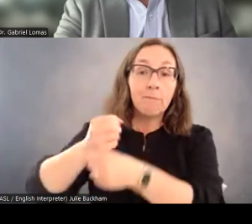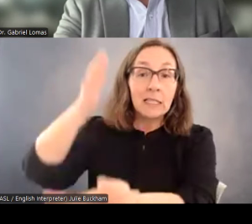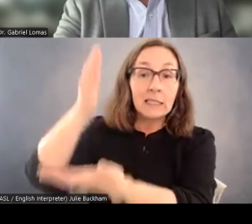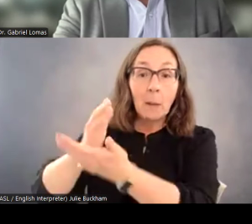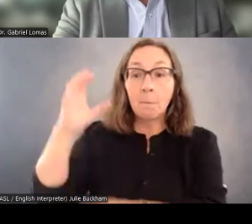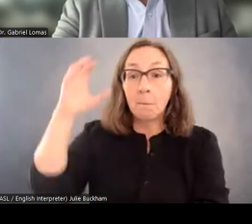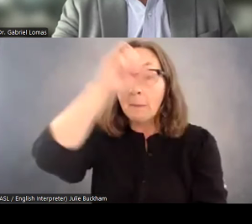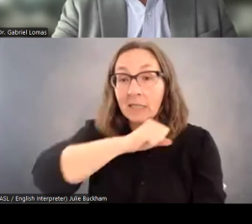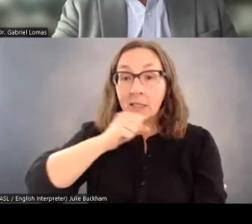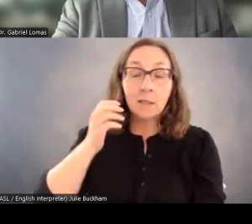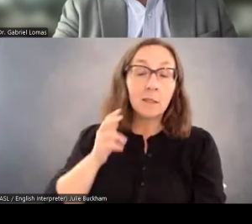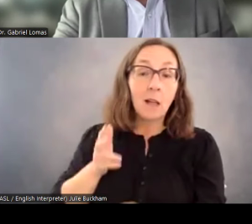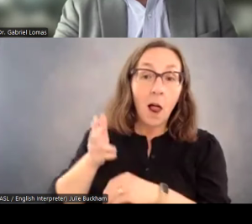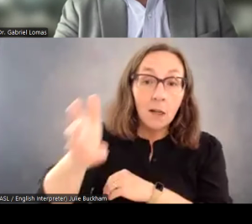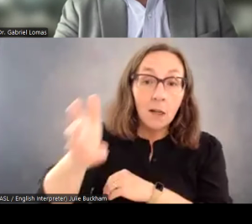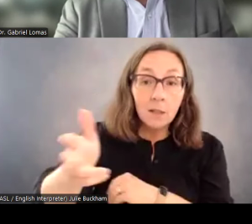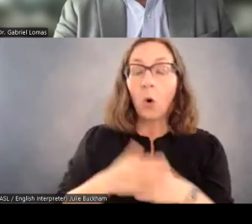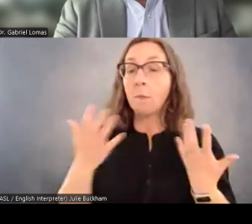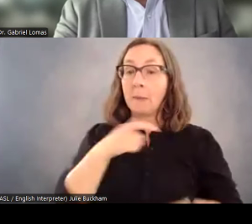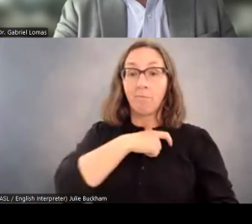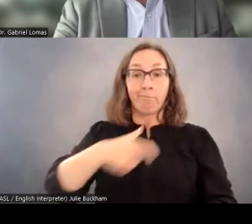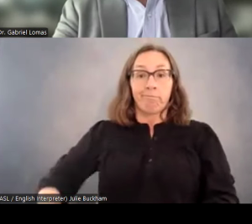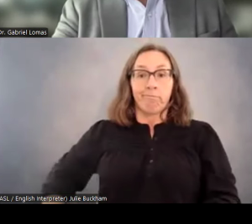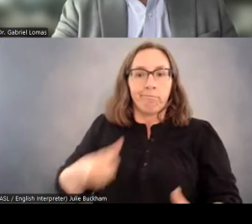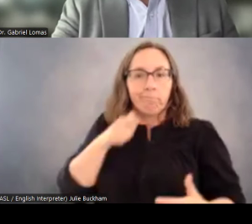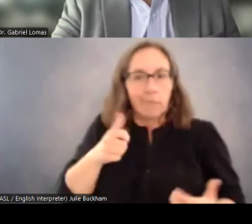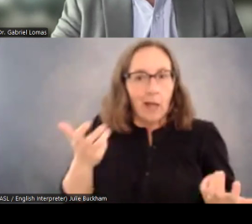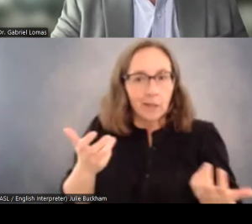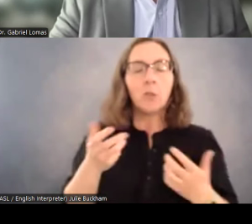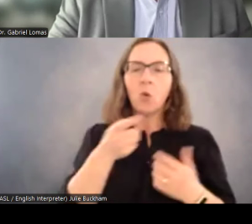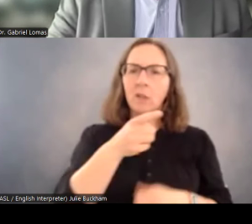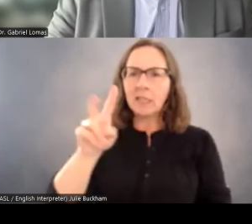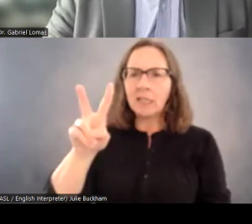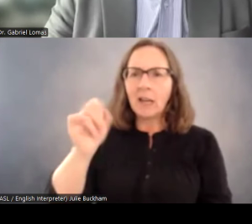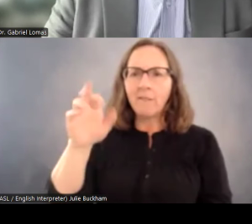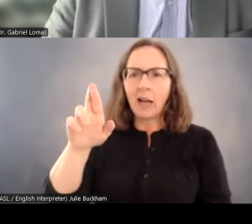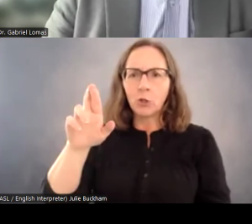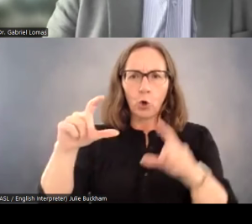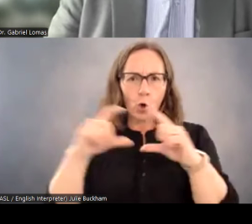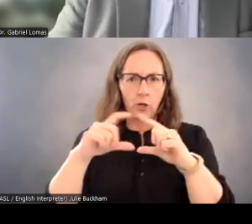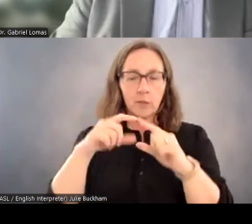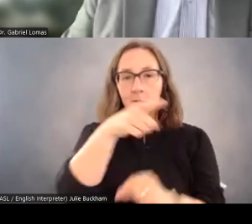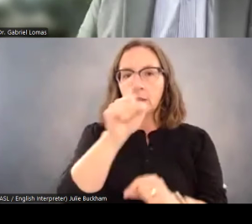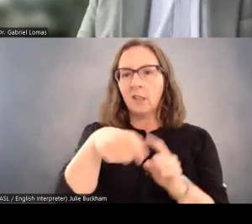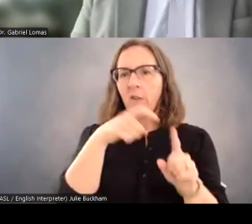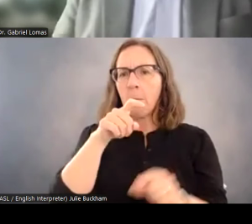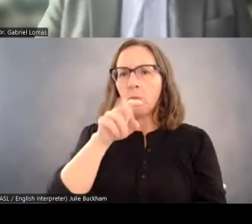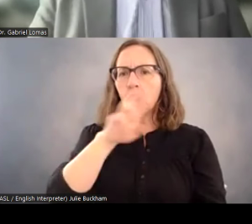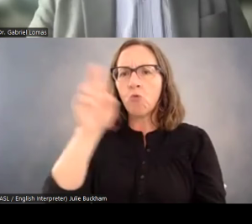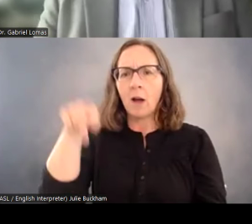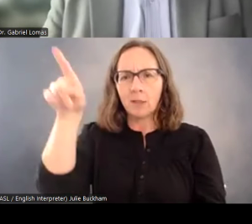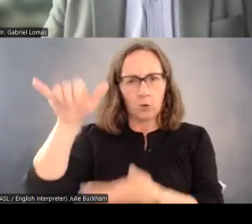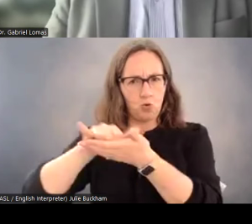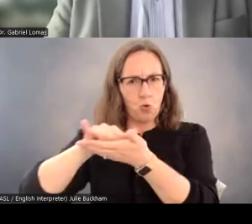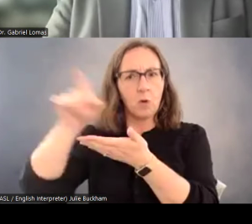didn't have their seatbelt on. So these would be visor cards that could be used. And these examples are from Rochester, New York. They have a